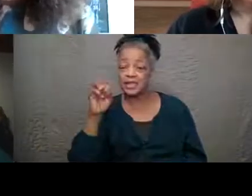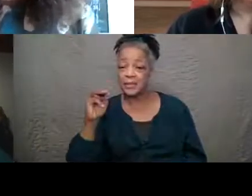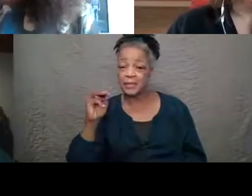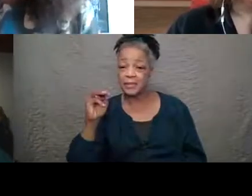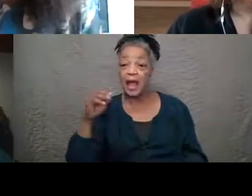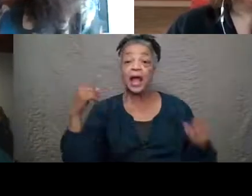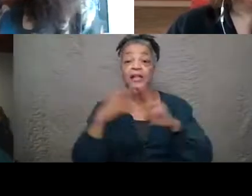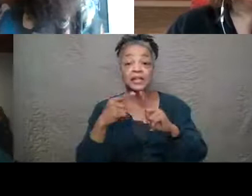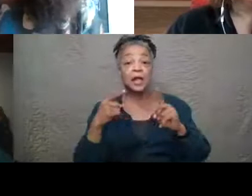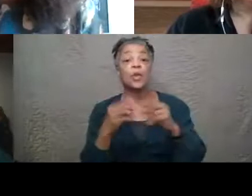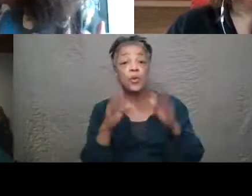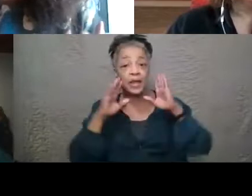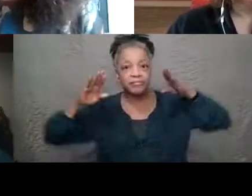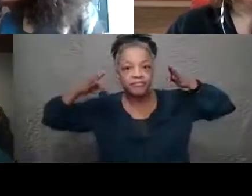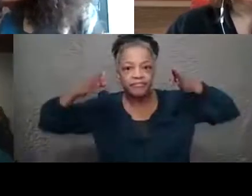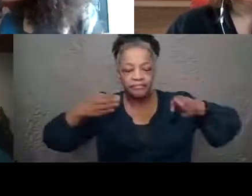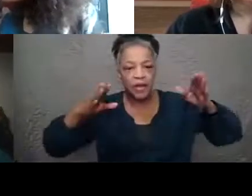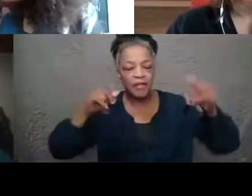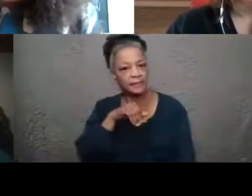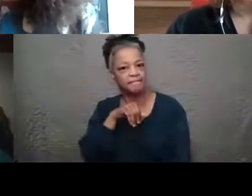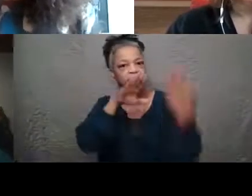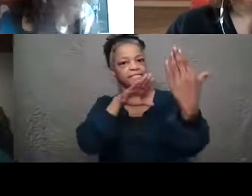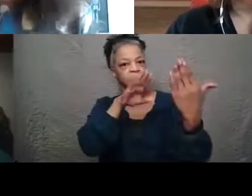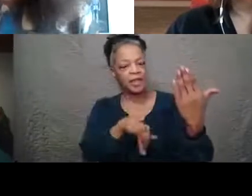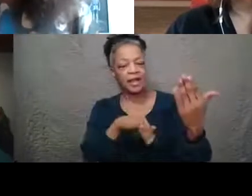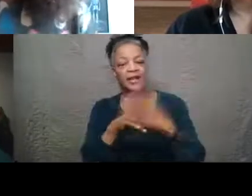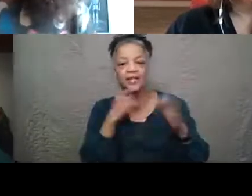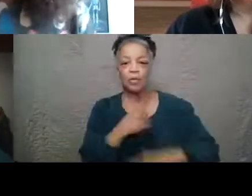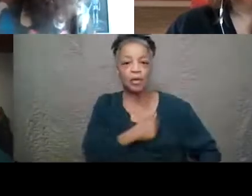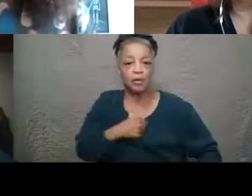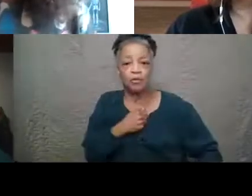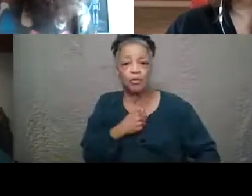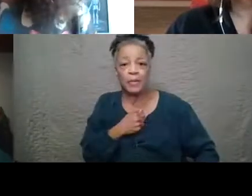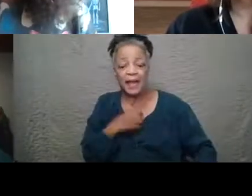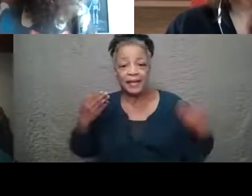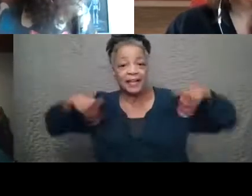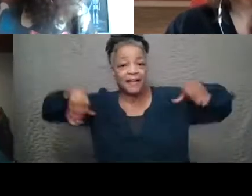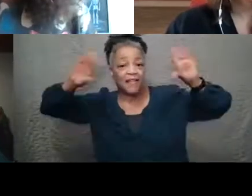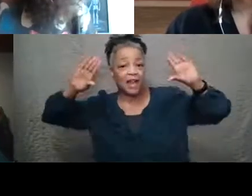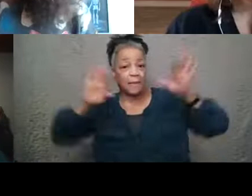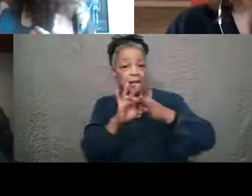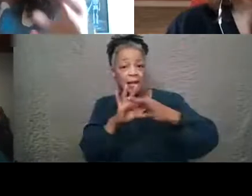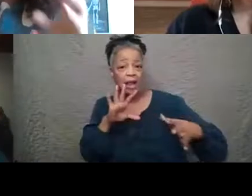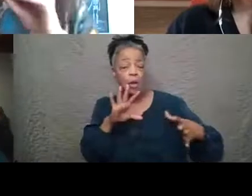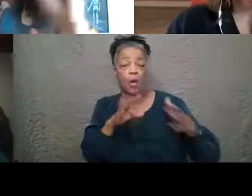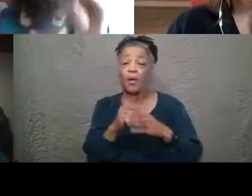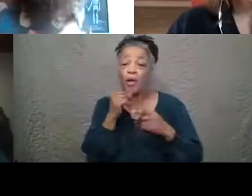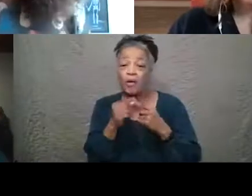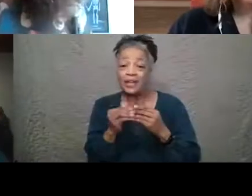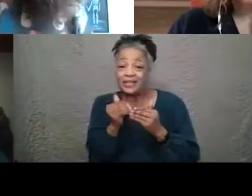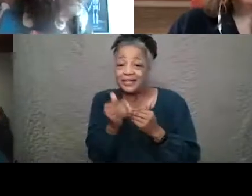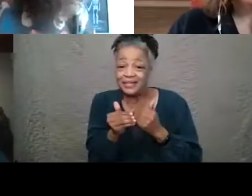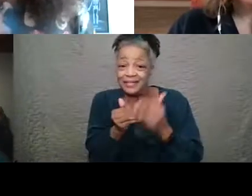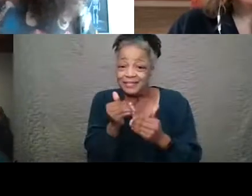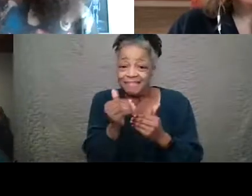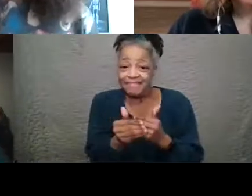with that, and until we repent, we will only go so far. There are wings of the